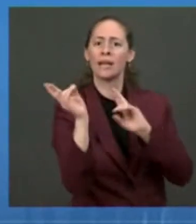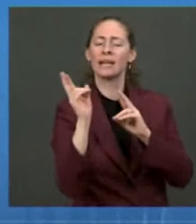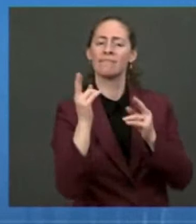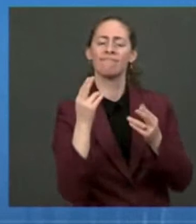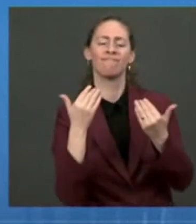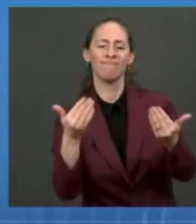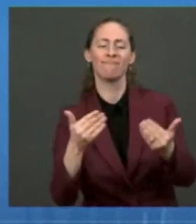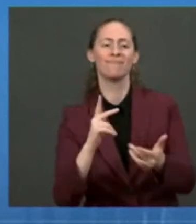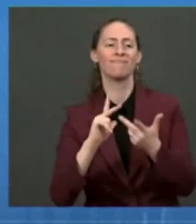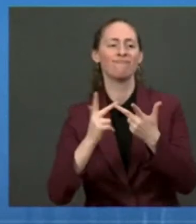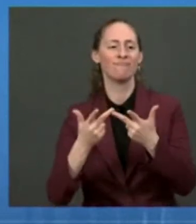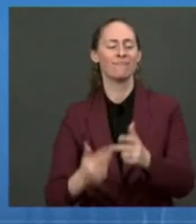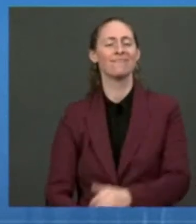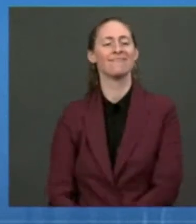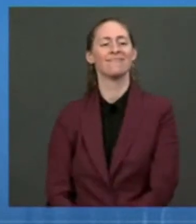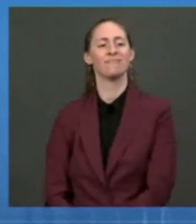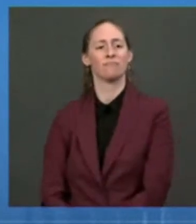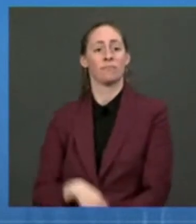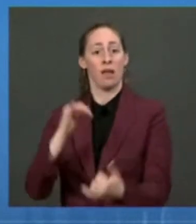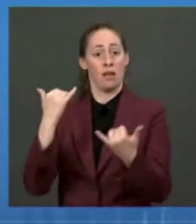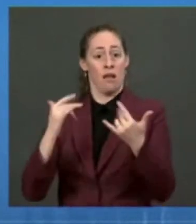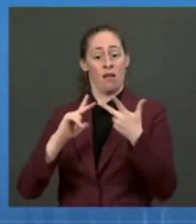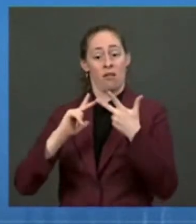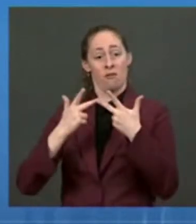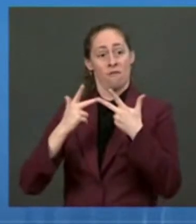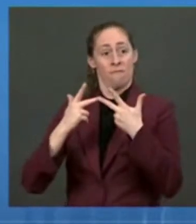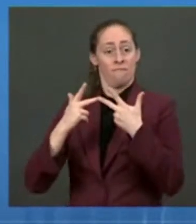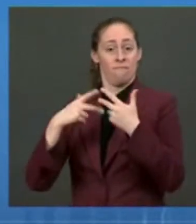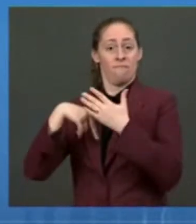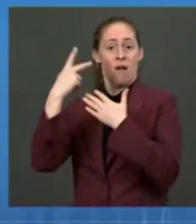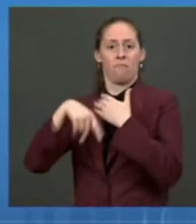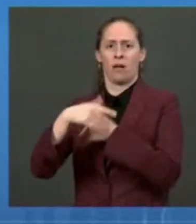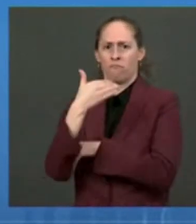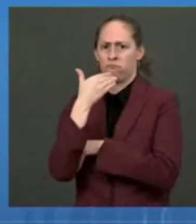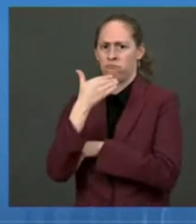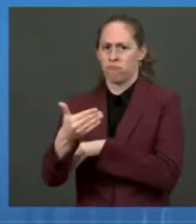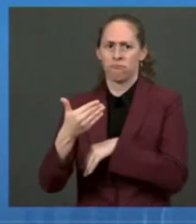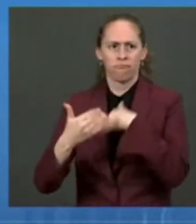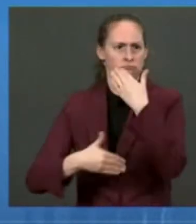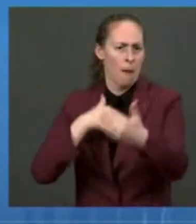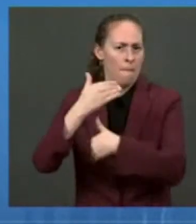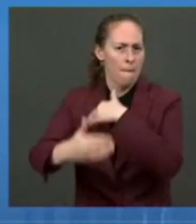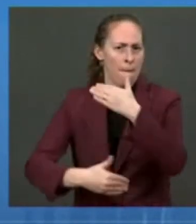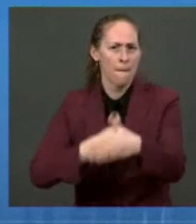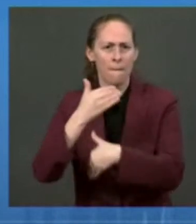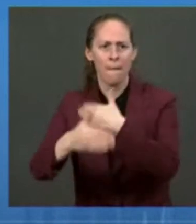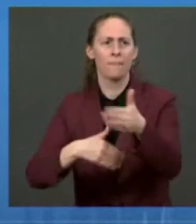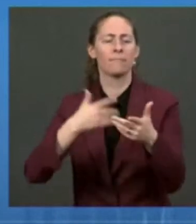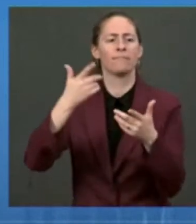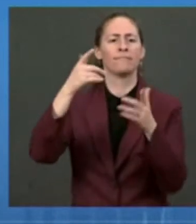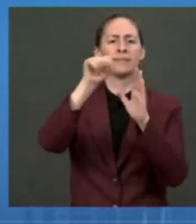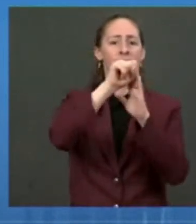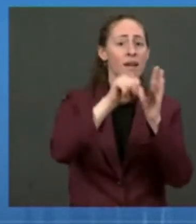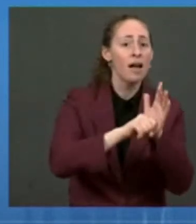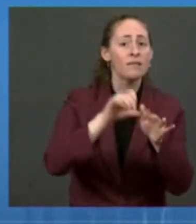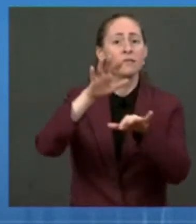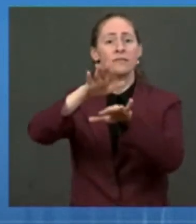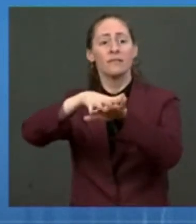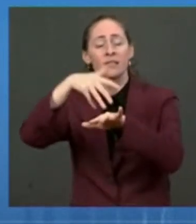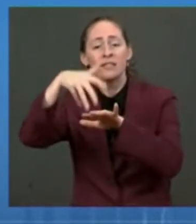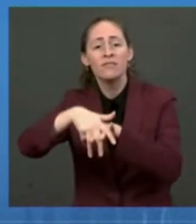boosters program is off to a running start, and we're working with states, tribes, and territories, pharmacies, community health